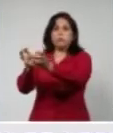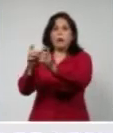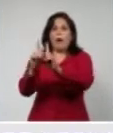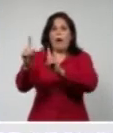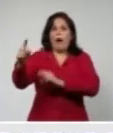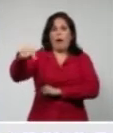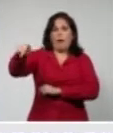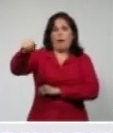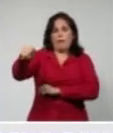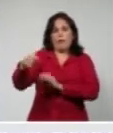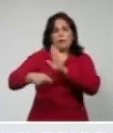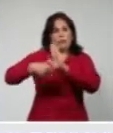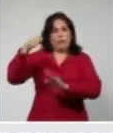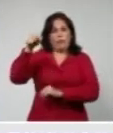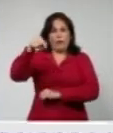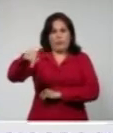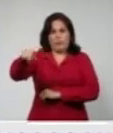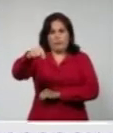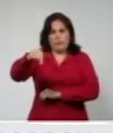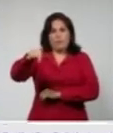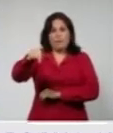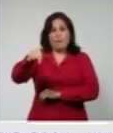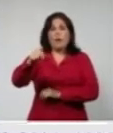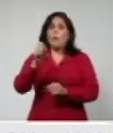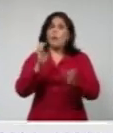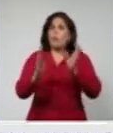are also tested for the virus.